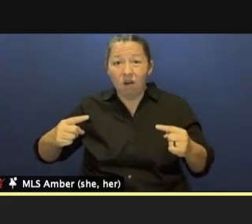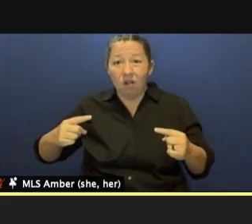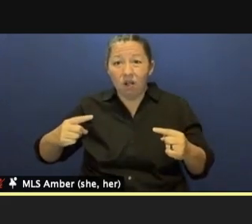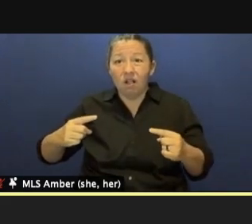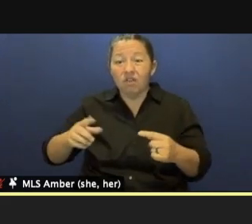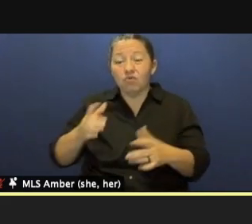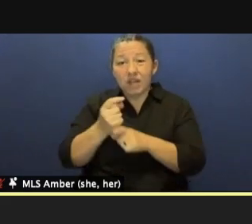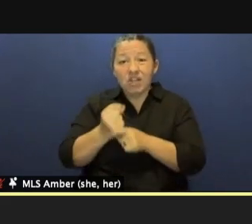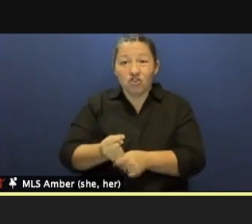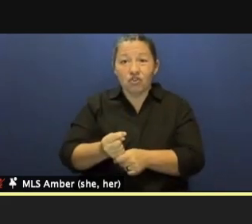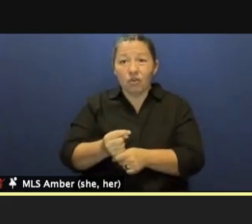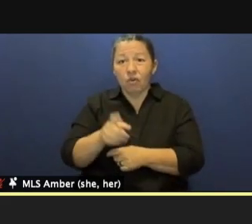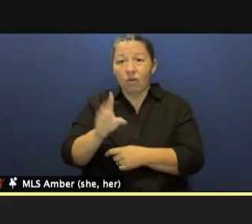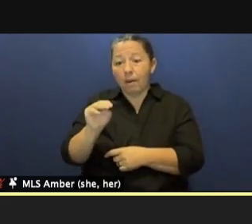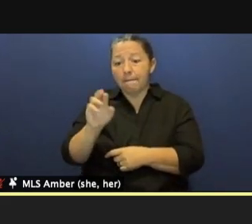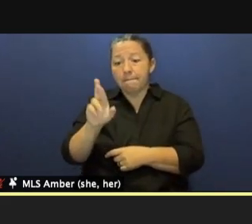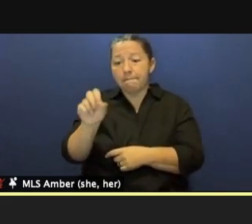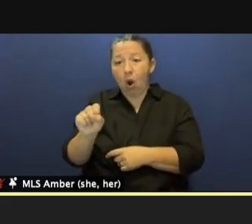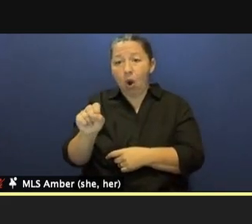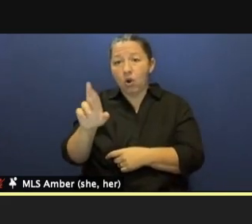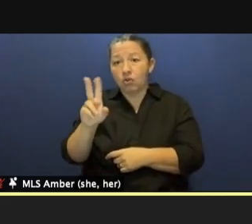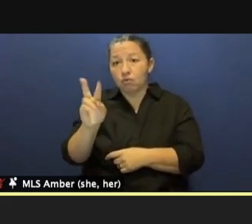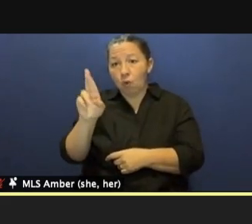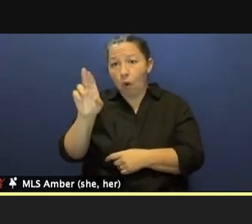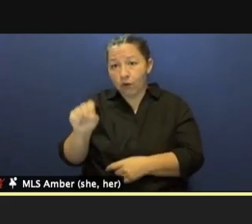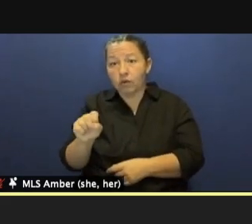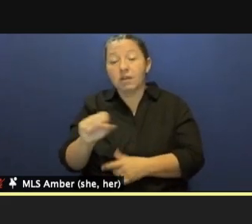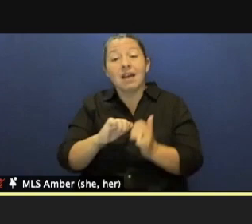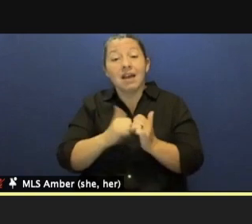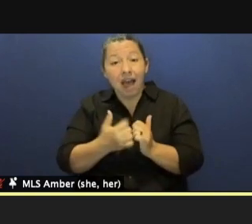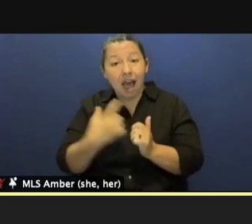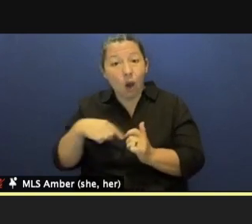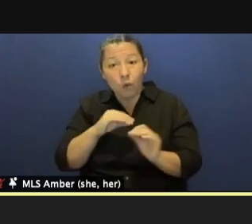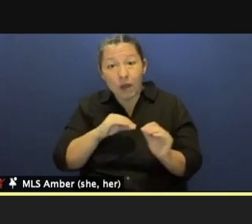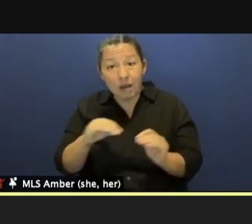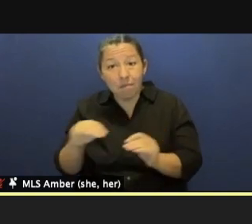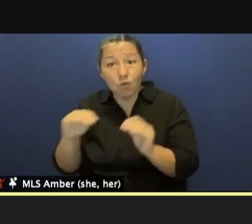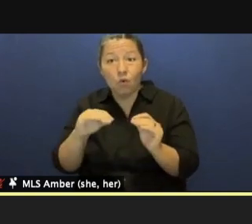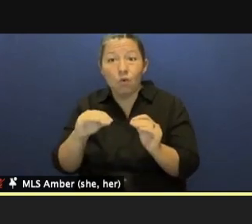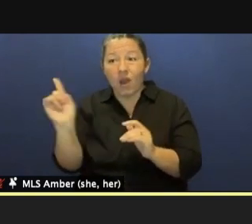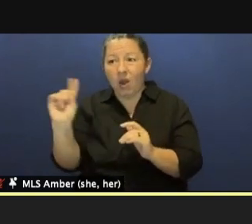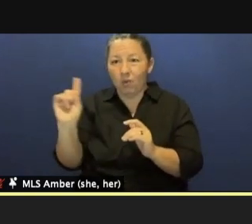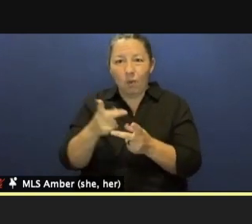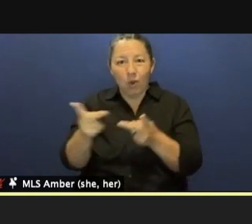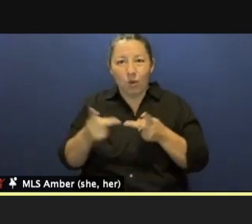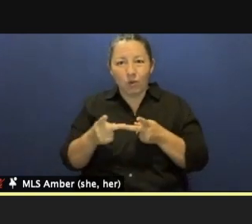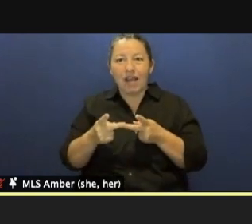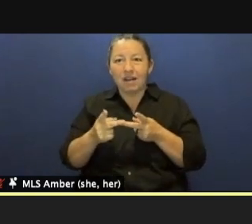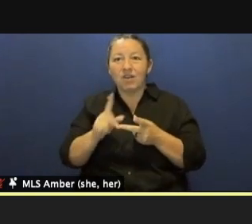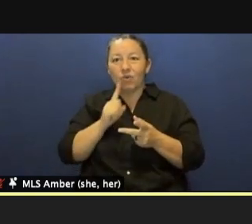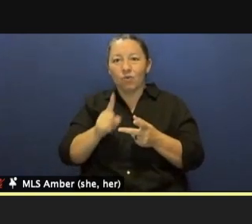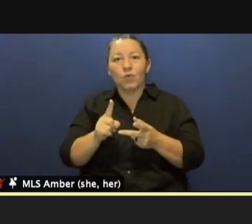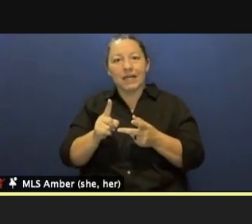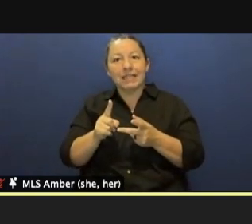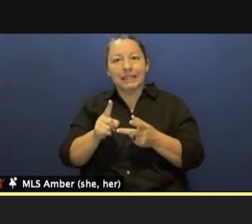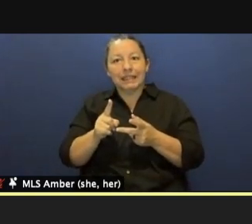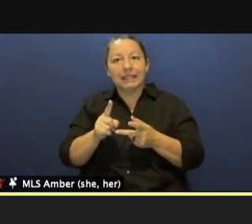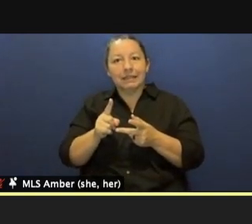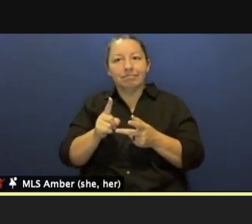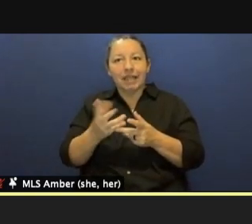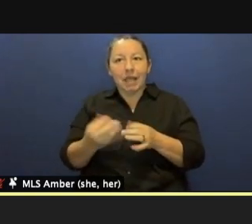we move and where we are in a polar region very much drives the design in order to accomplish our